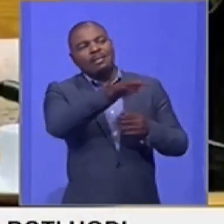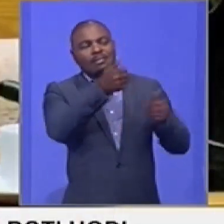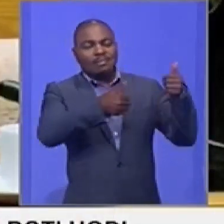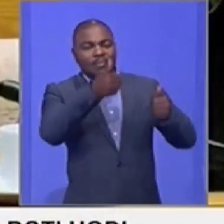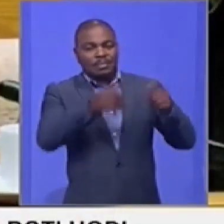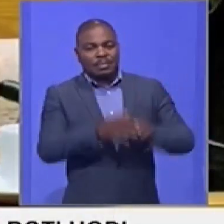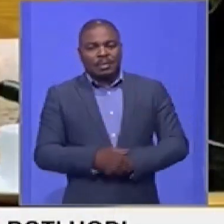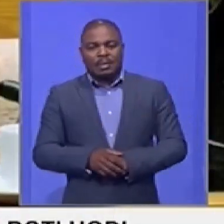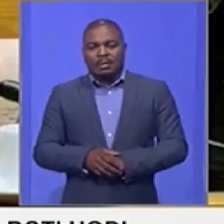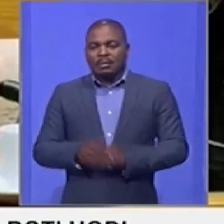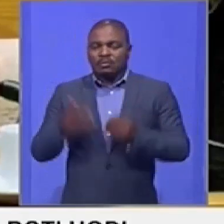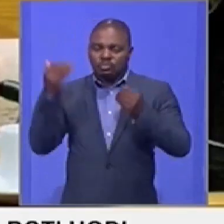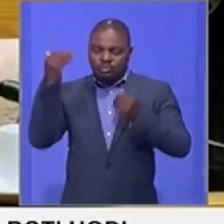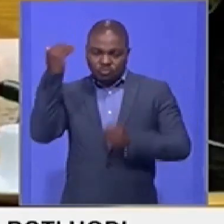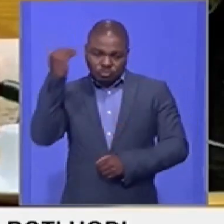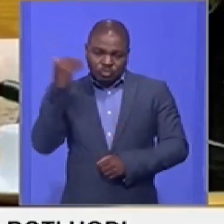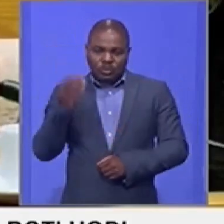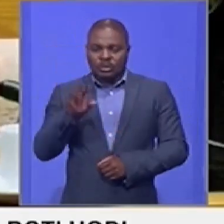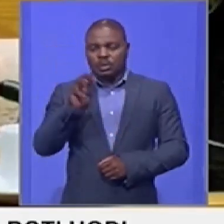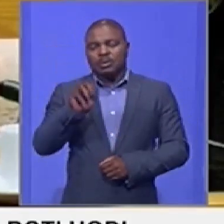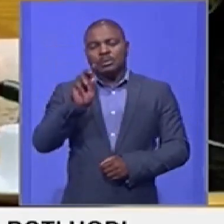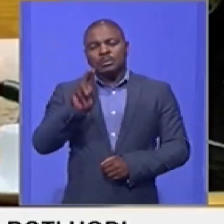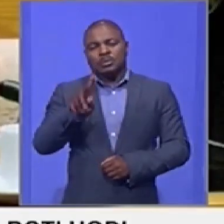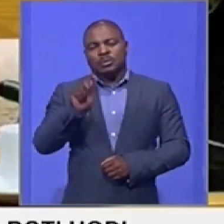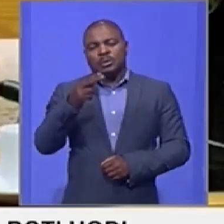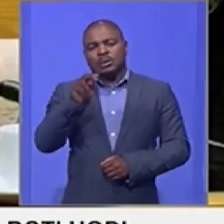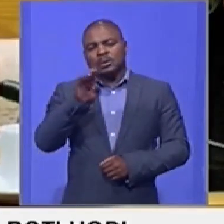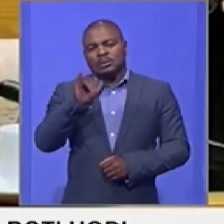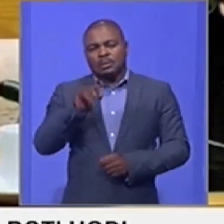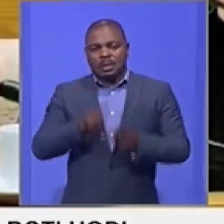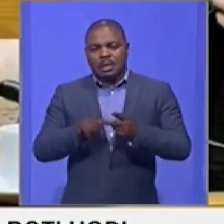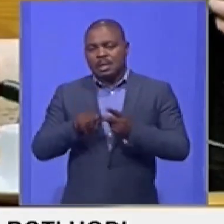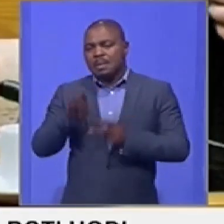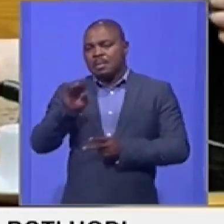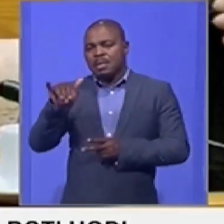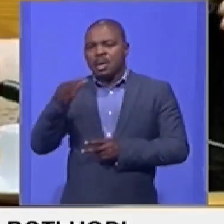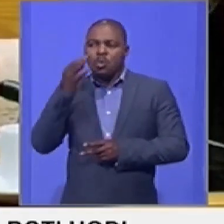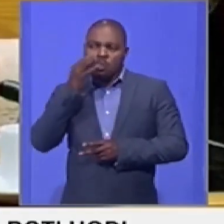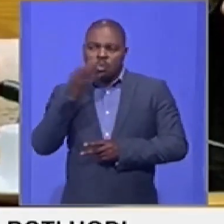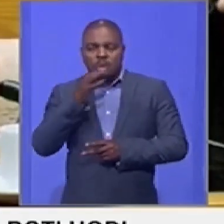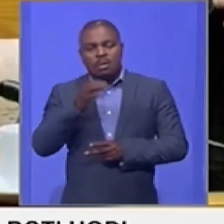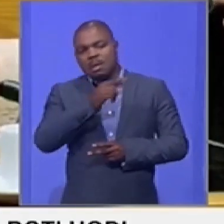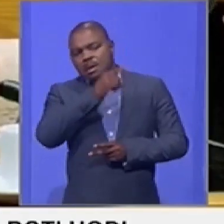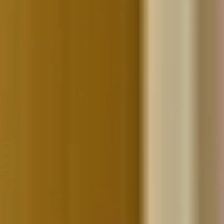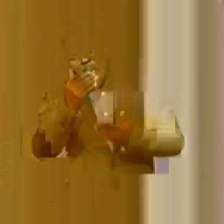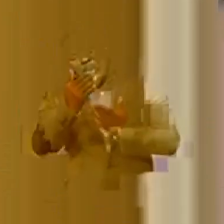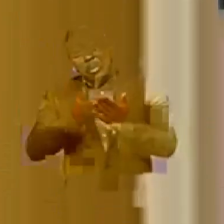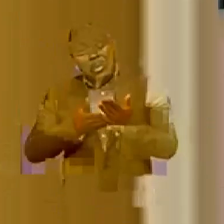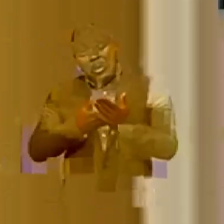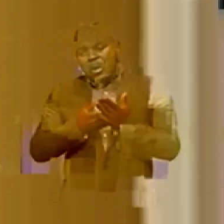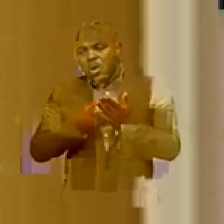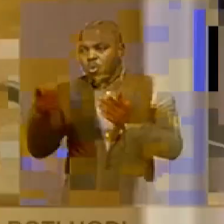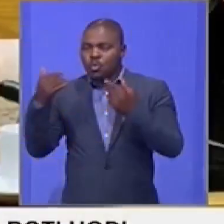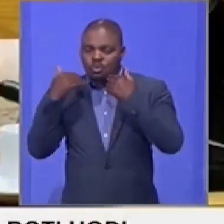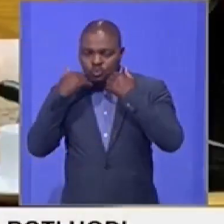Advocate Matibi and you, General Abia, have said you don't want to say who the names are there. I'm going to ask you,